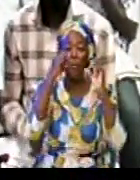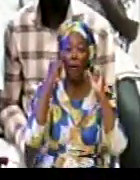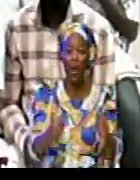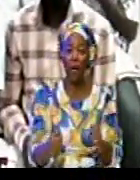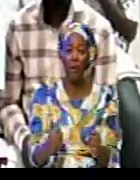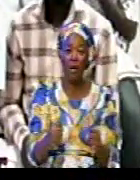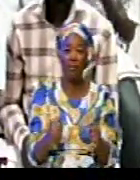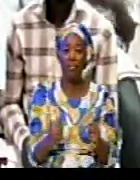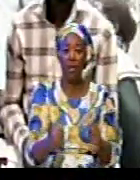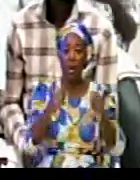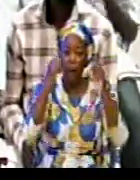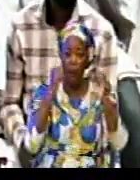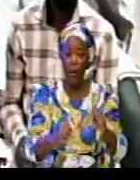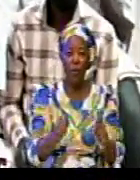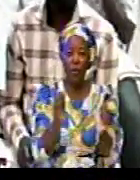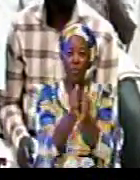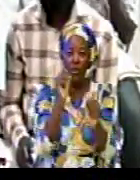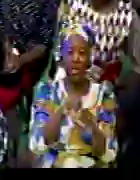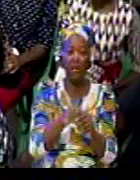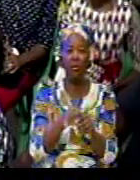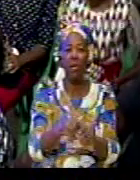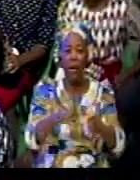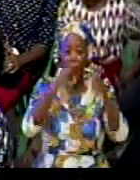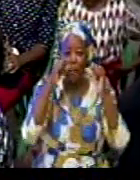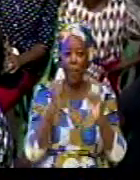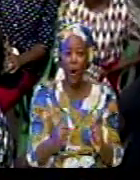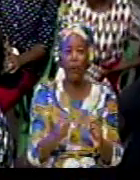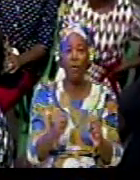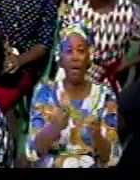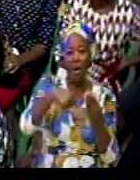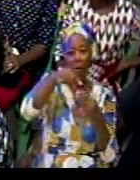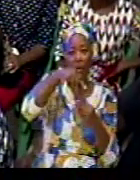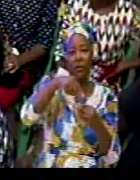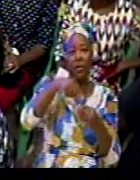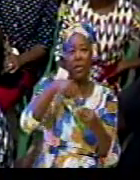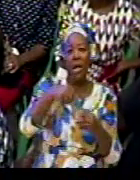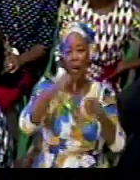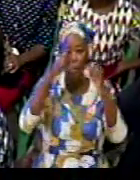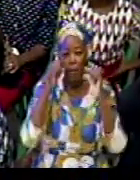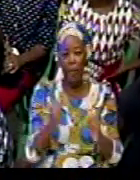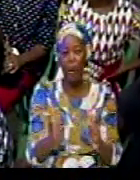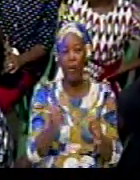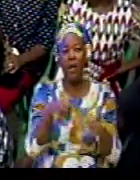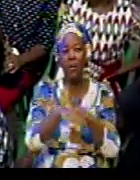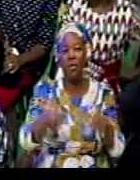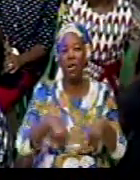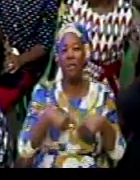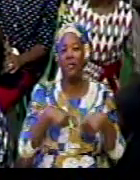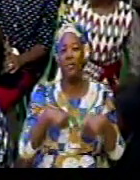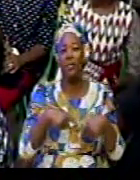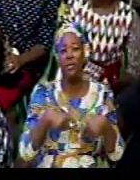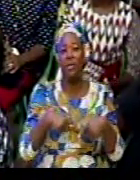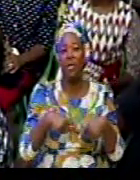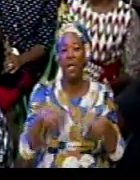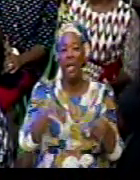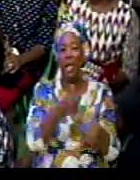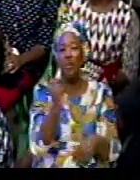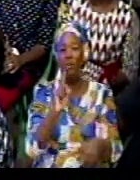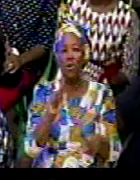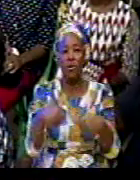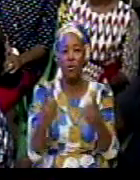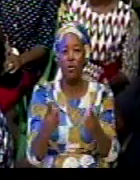will not touch your life anymore. Power, power within, power